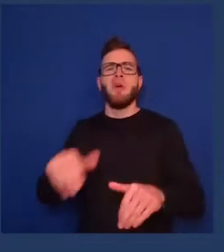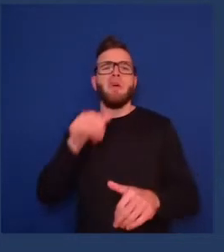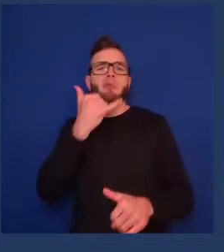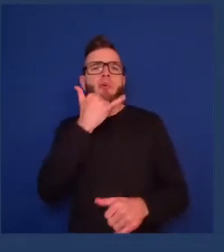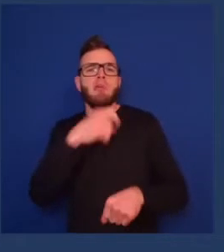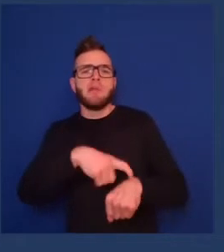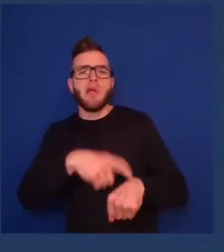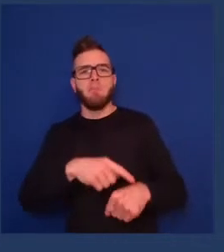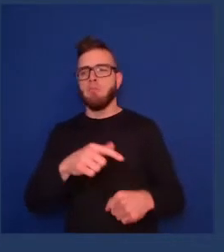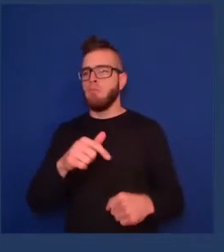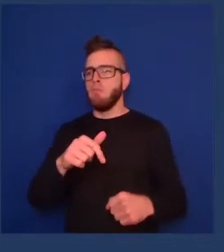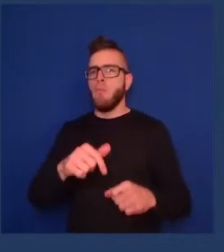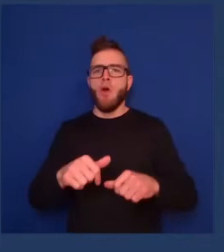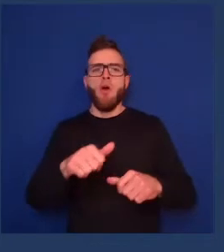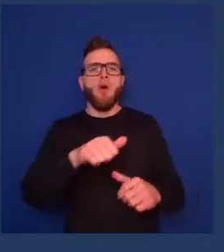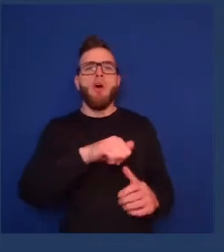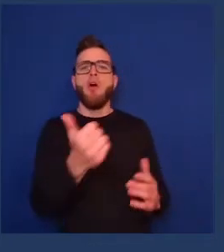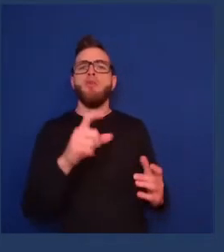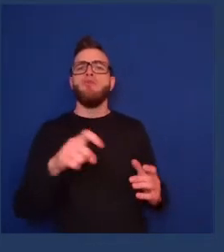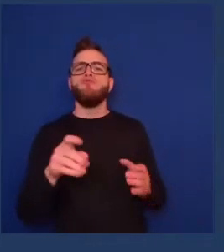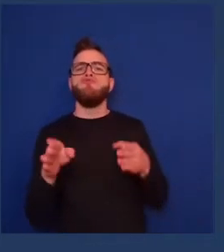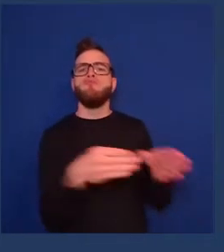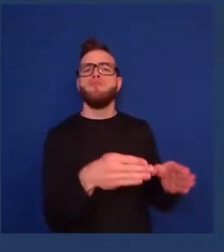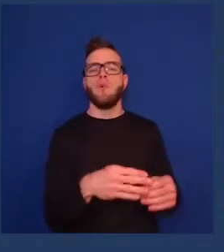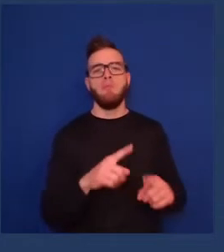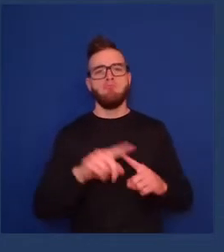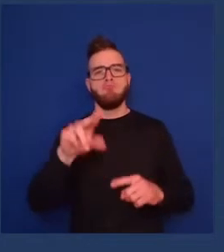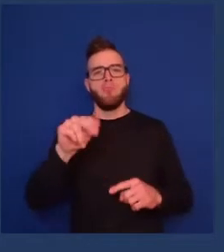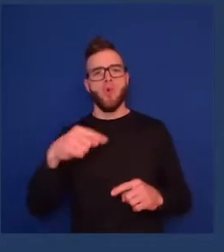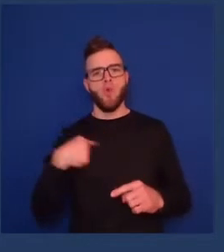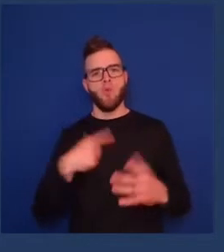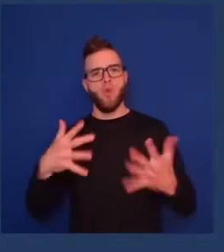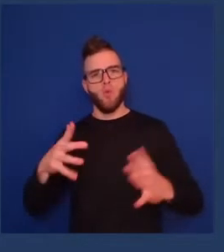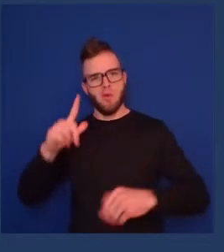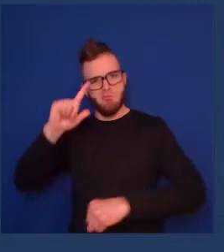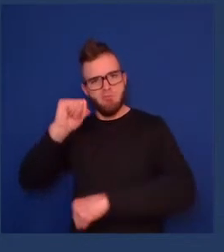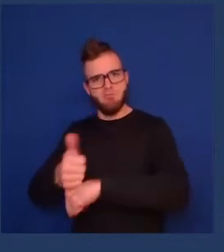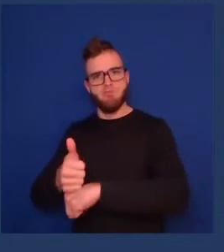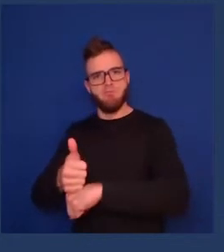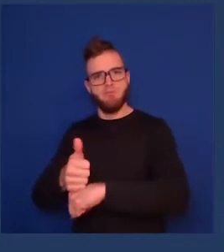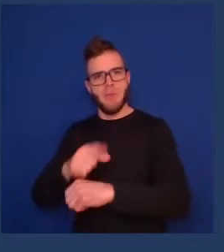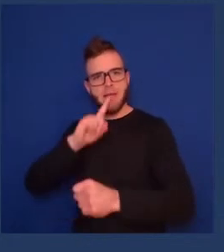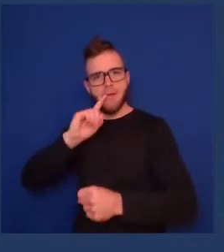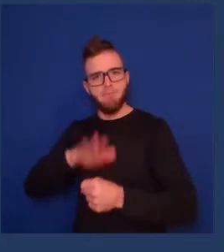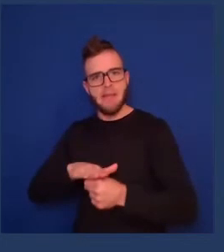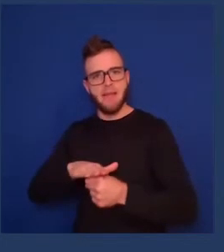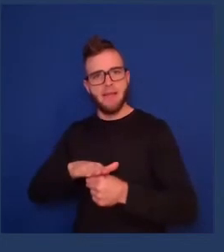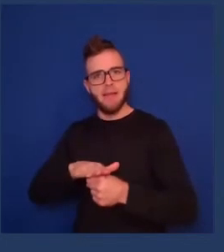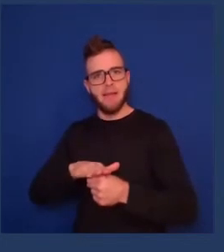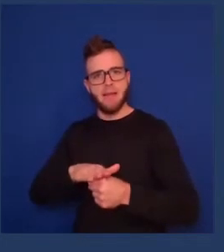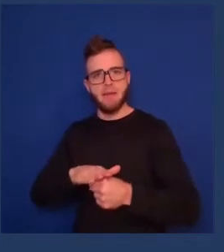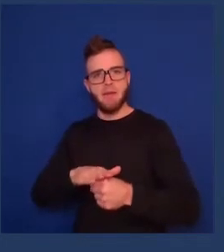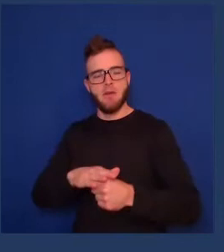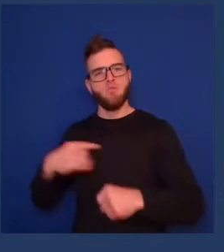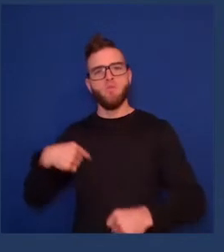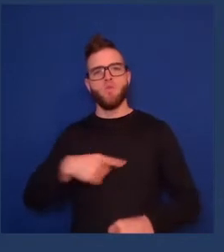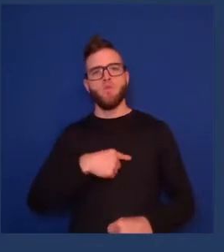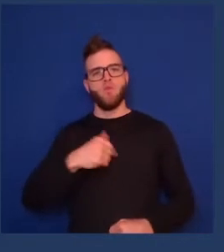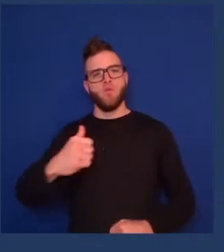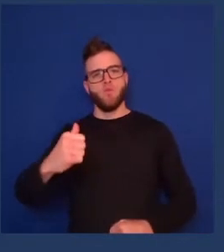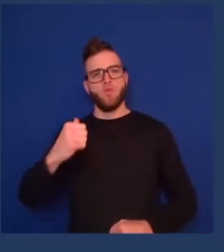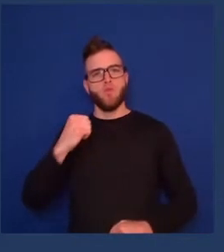say postpone. Very easy to say not now. Very easy to say we've got other things to do. But in this moment, I think